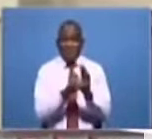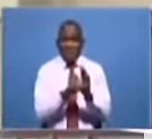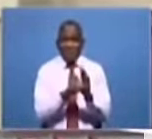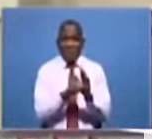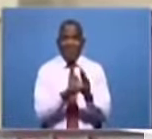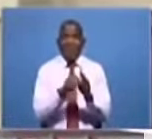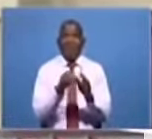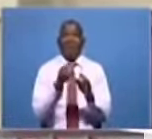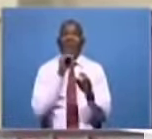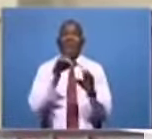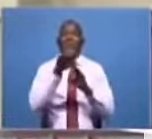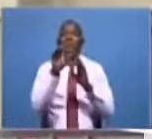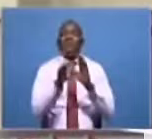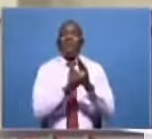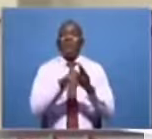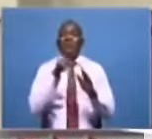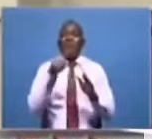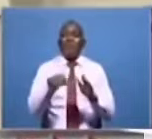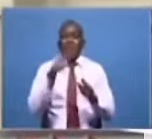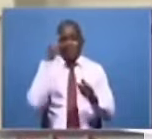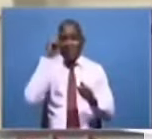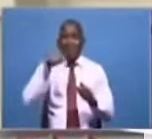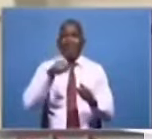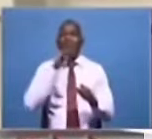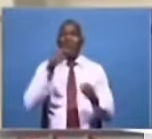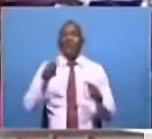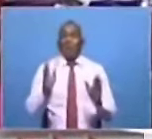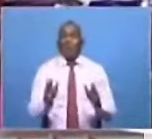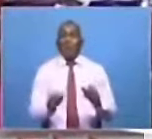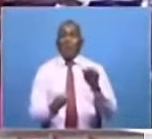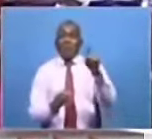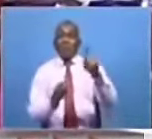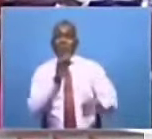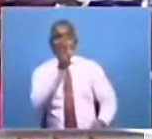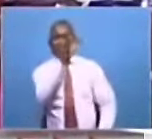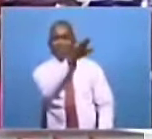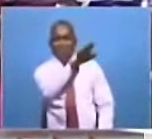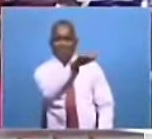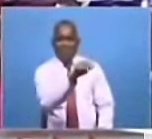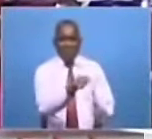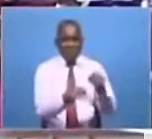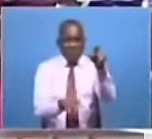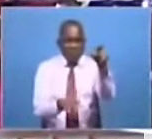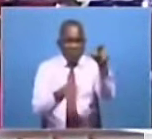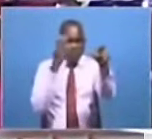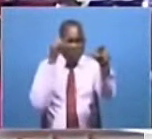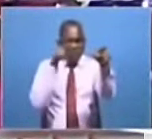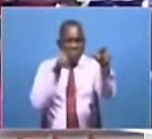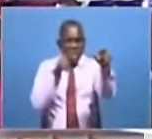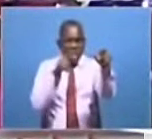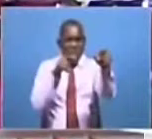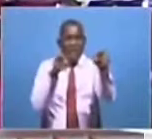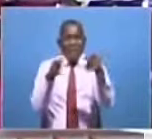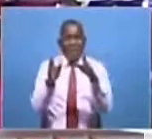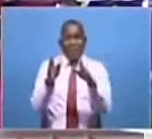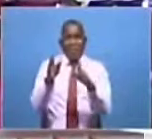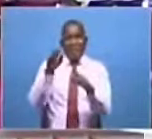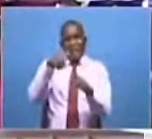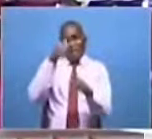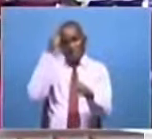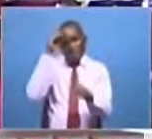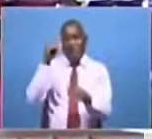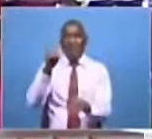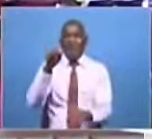costs should be awarded. But Mr. Kotuapa, I'm interested in why you permitted Mr. Kweku